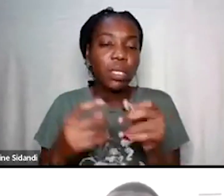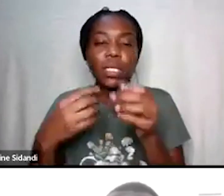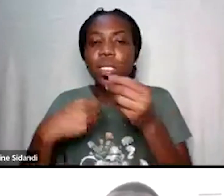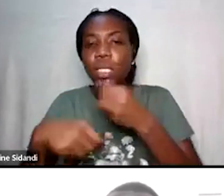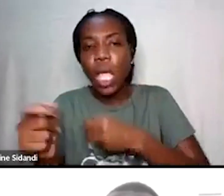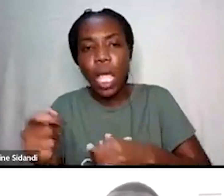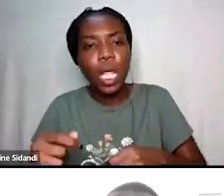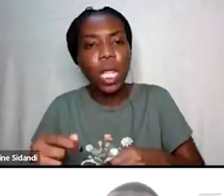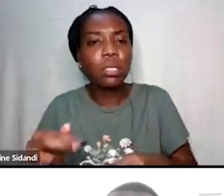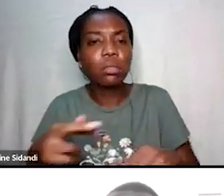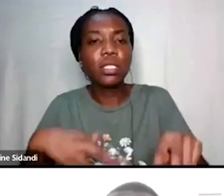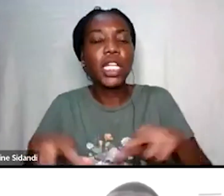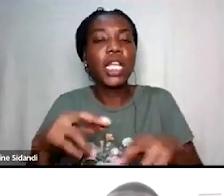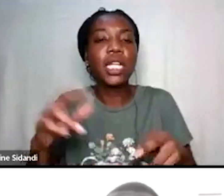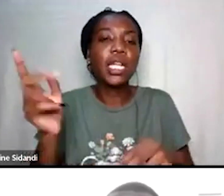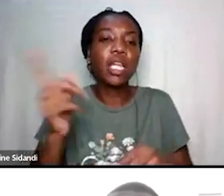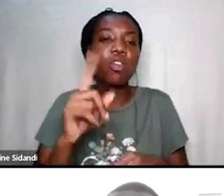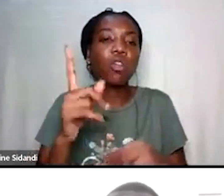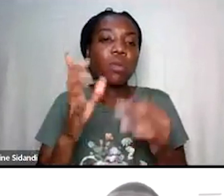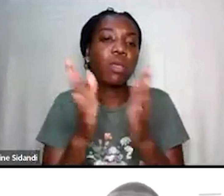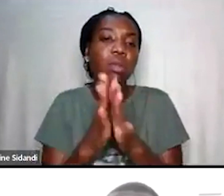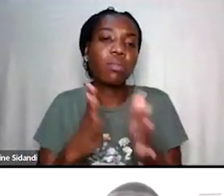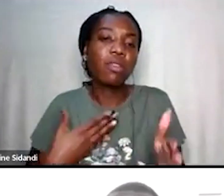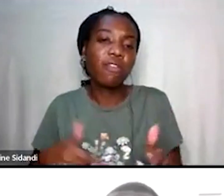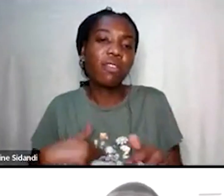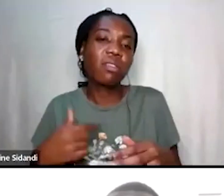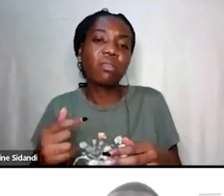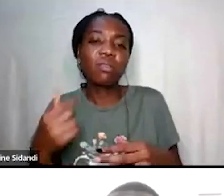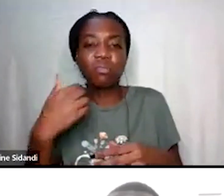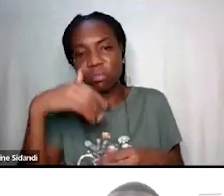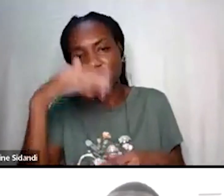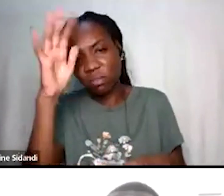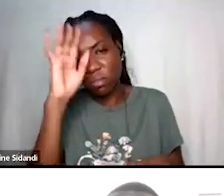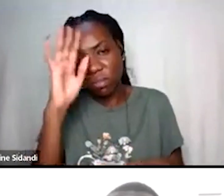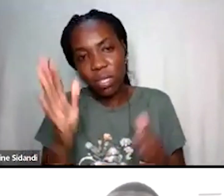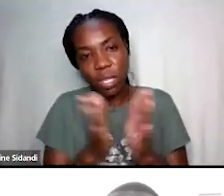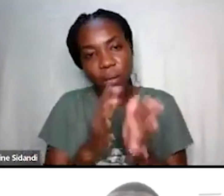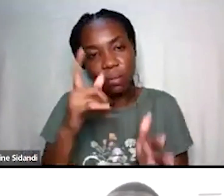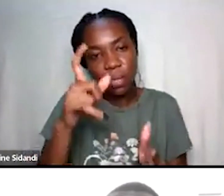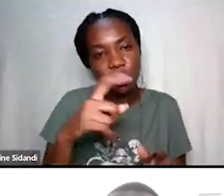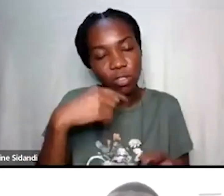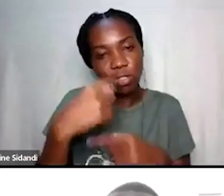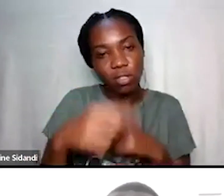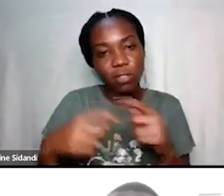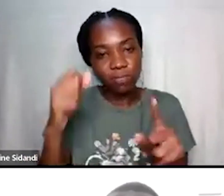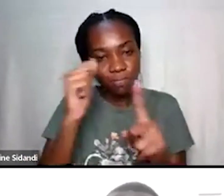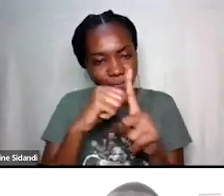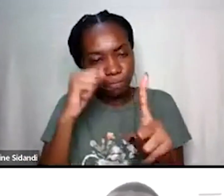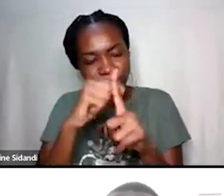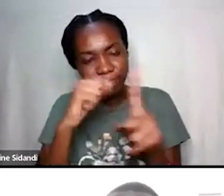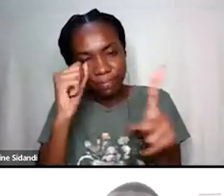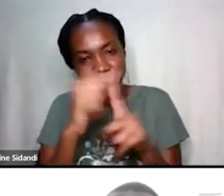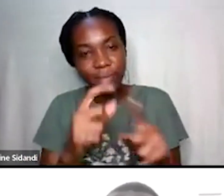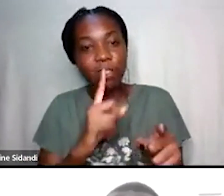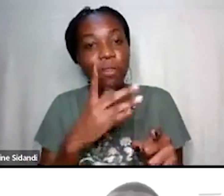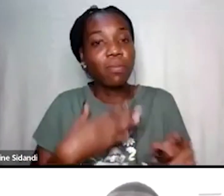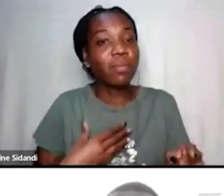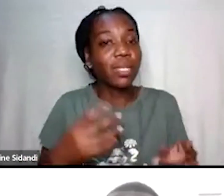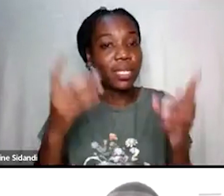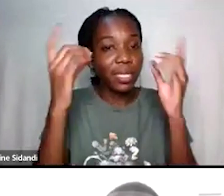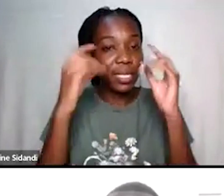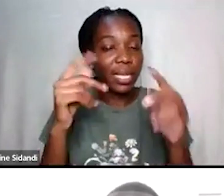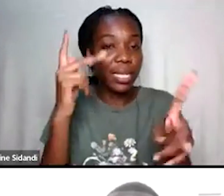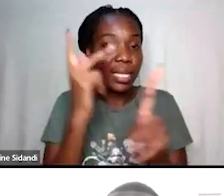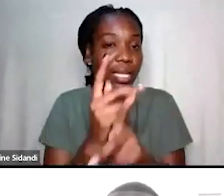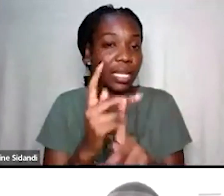of Nairobi, and it really discouraged me. But I said that we have to, as a soldier, we have to keep on fighting. So I decided to put my books in